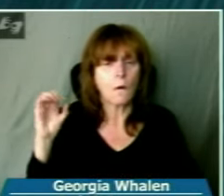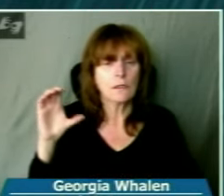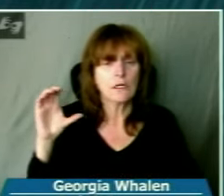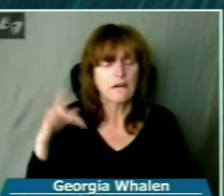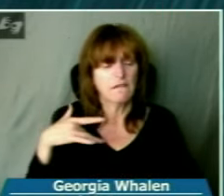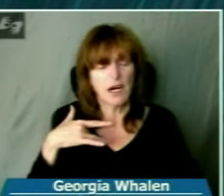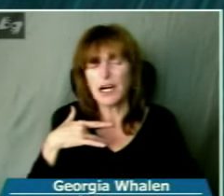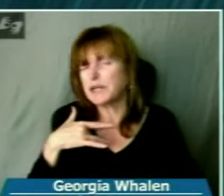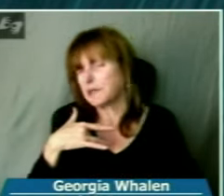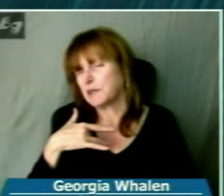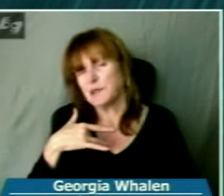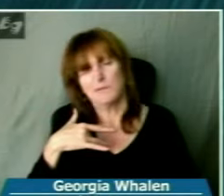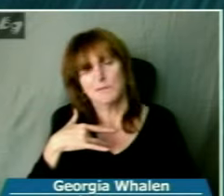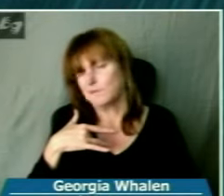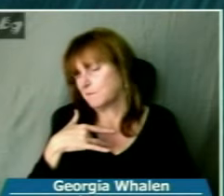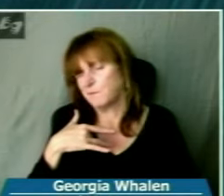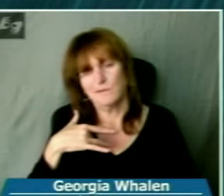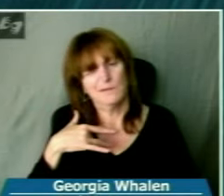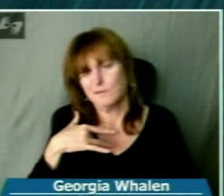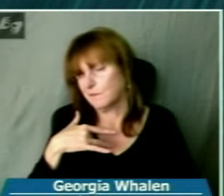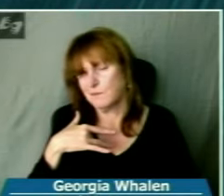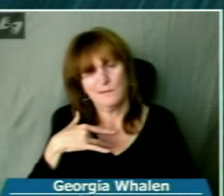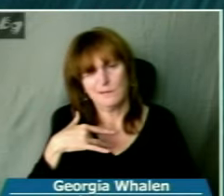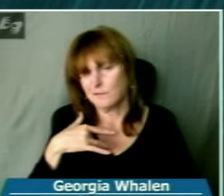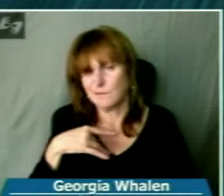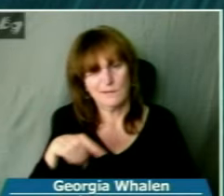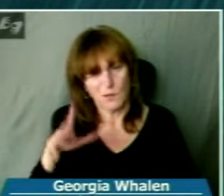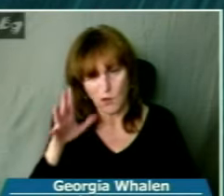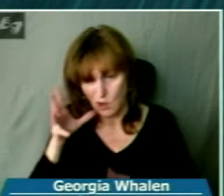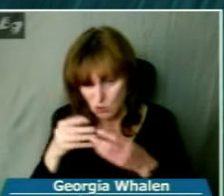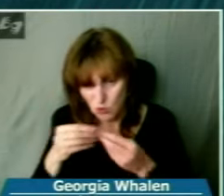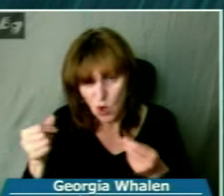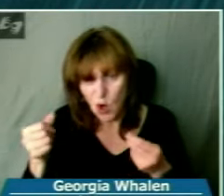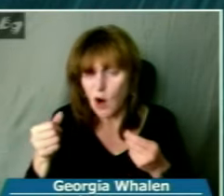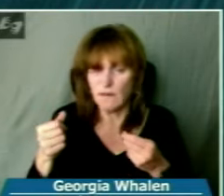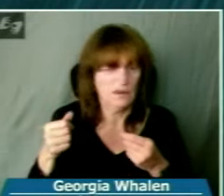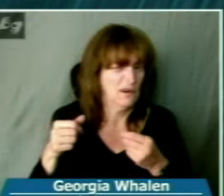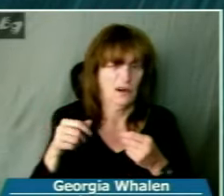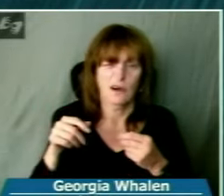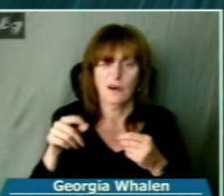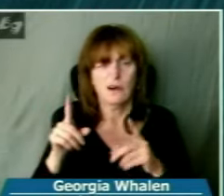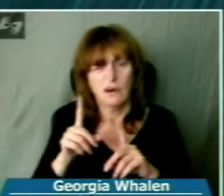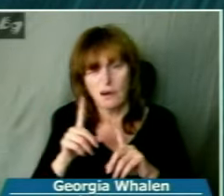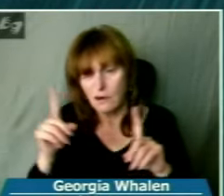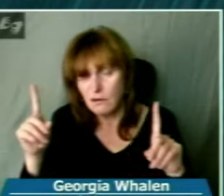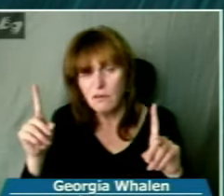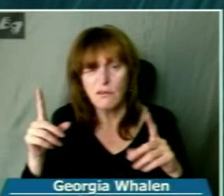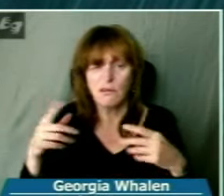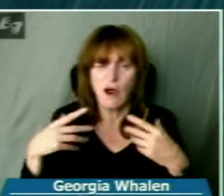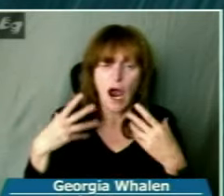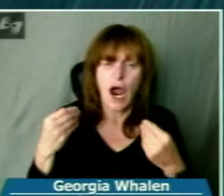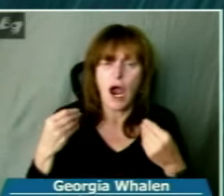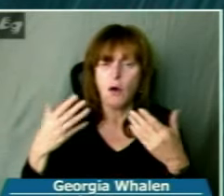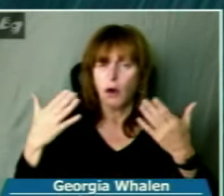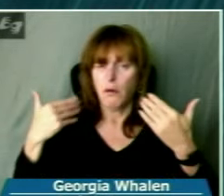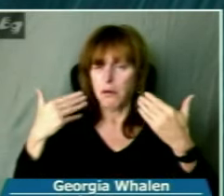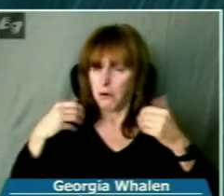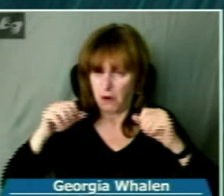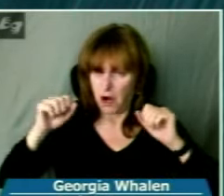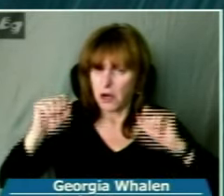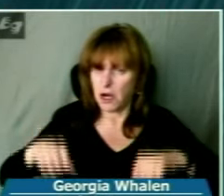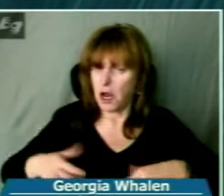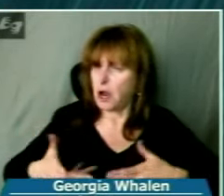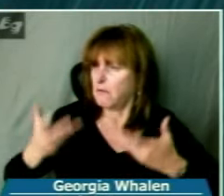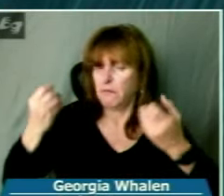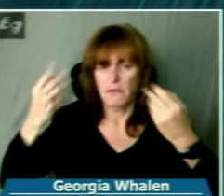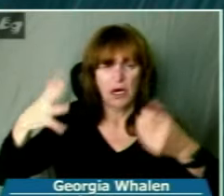city of Hamilton in terms of people being able to physically distance and still get outside and enjoy the things that they want to do. We have